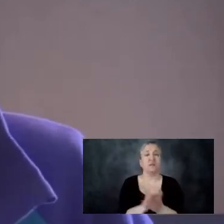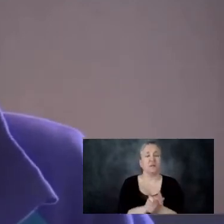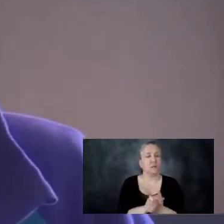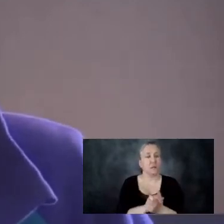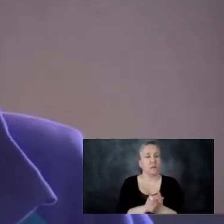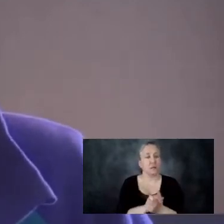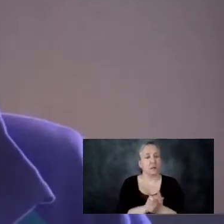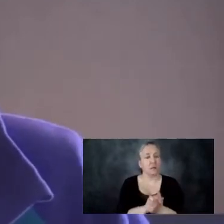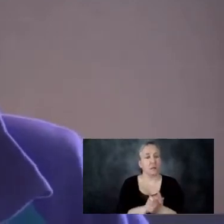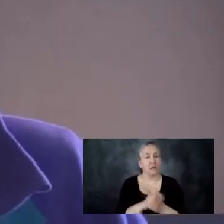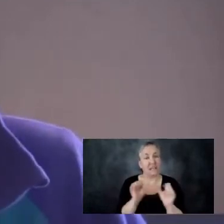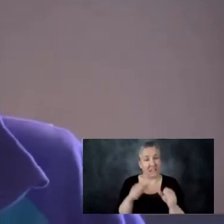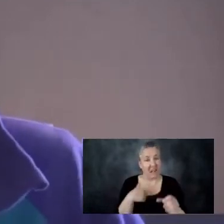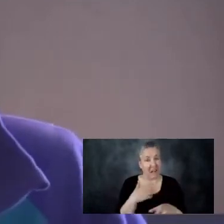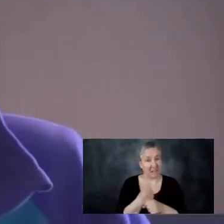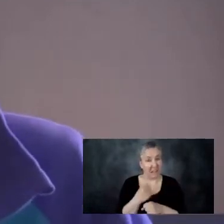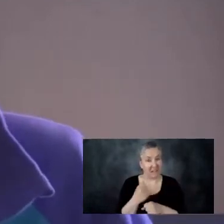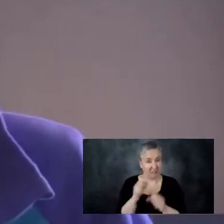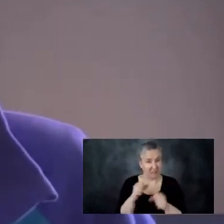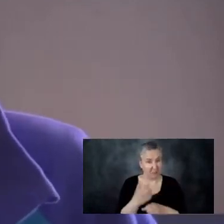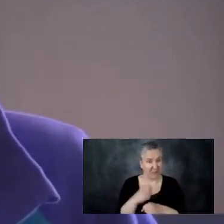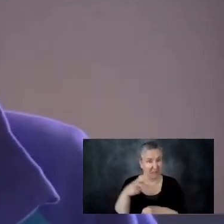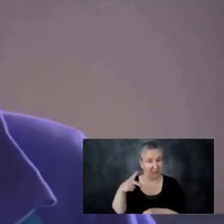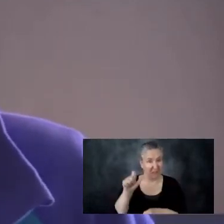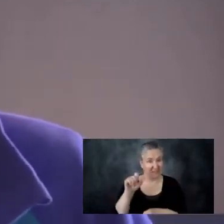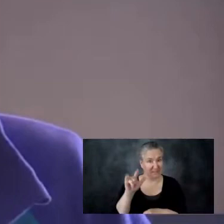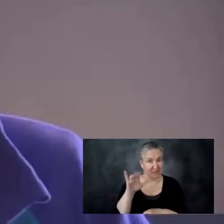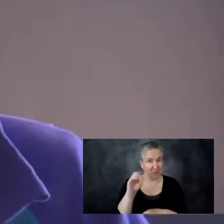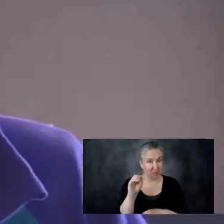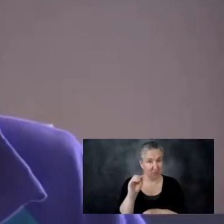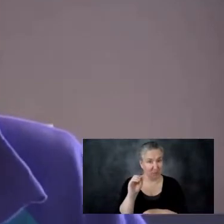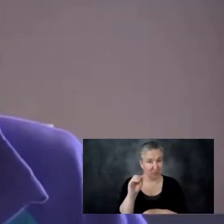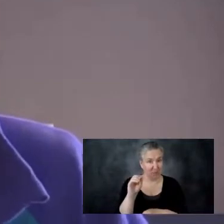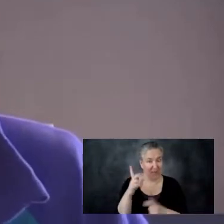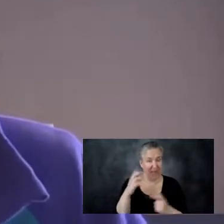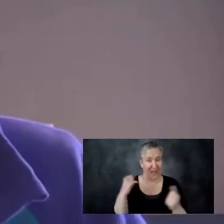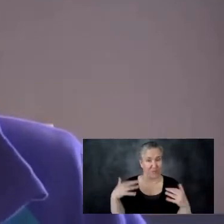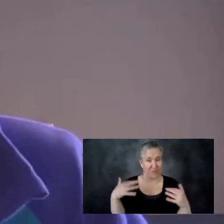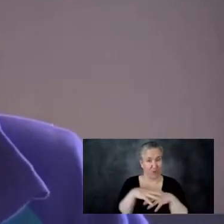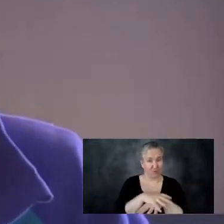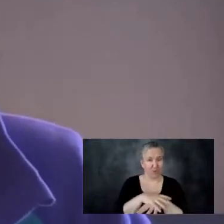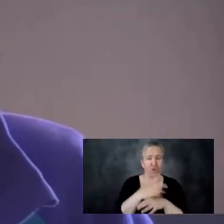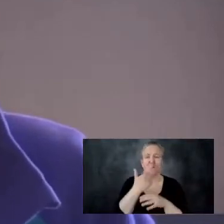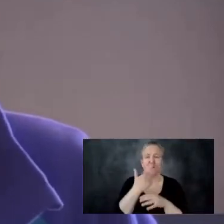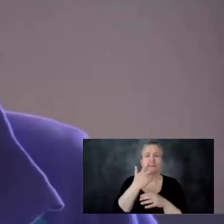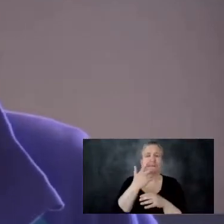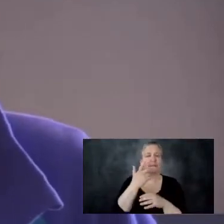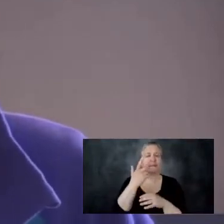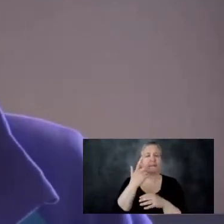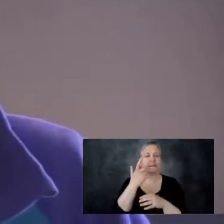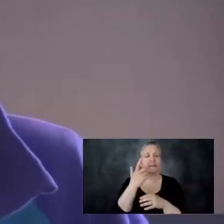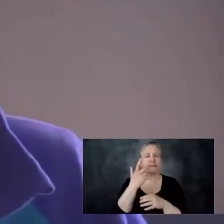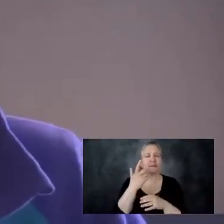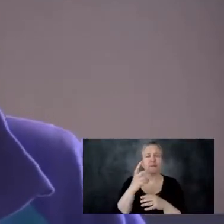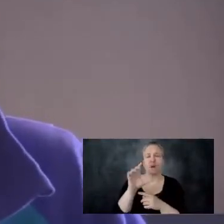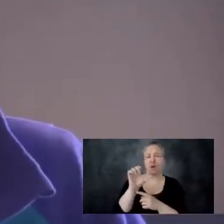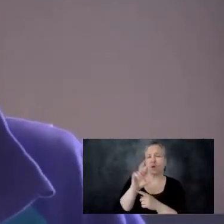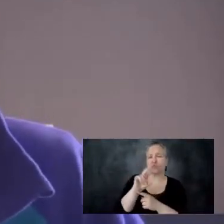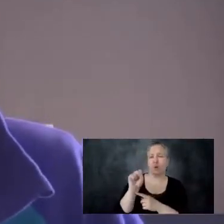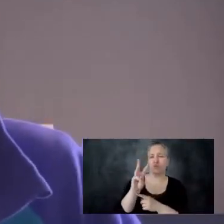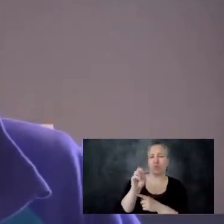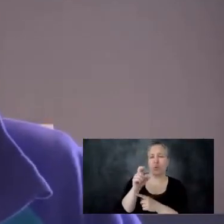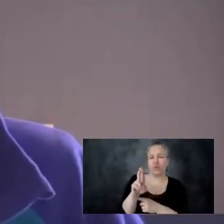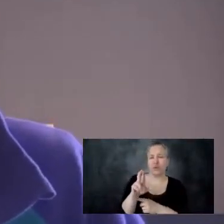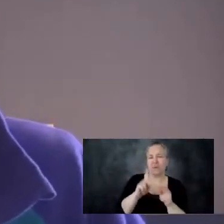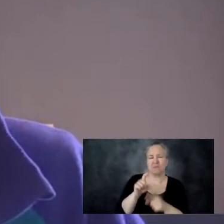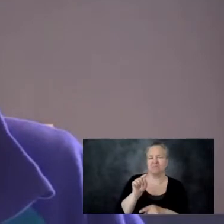could I get a placebo? Is there a crossover? There's always a question about what this crossover means. A lot of times